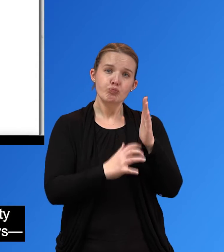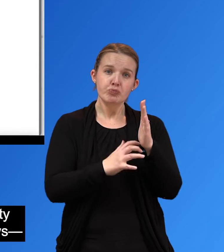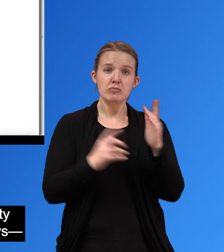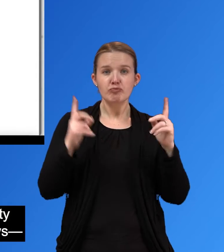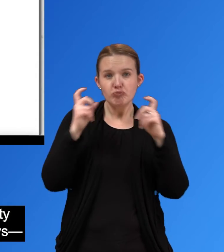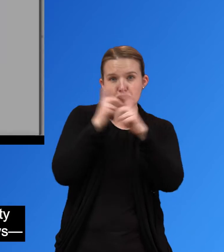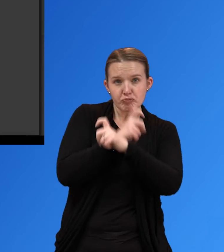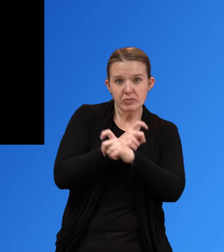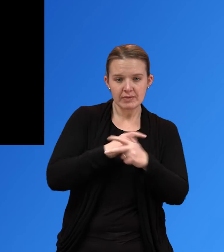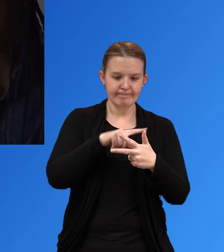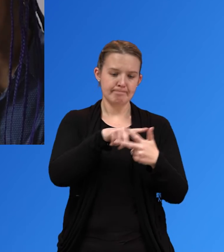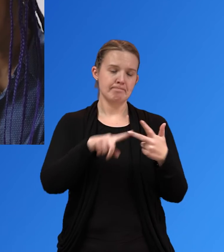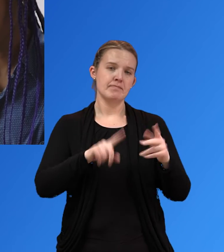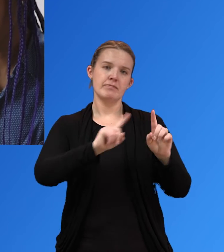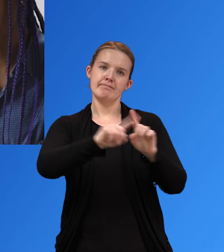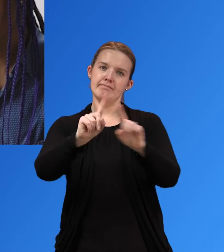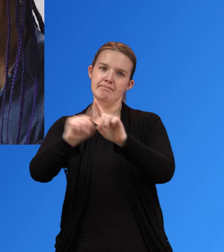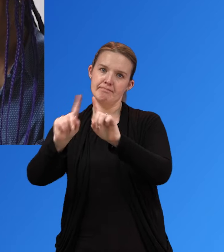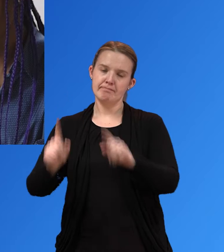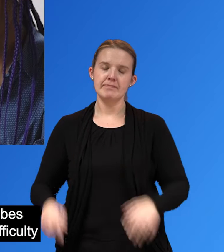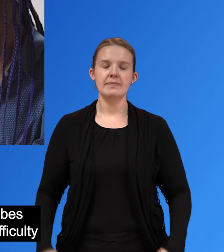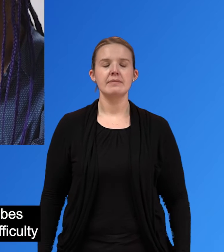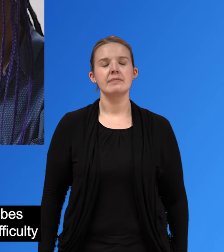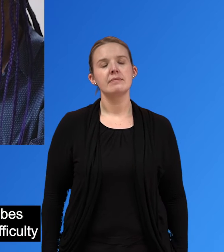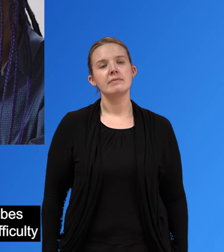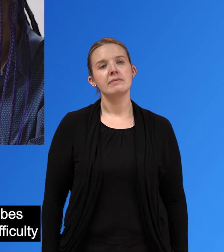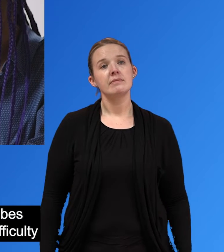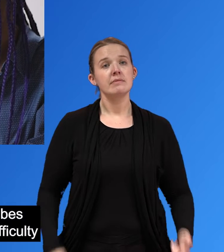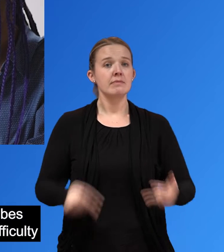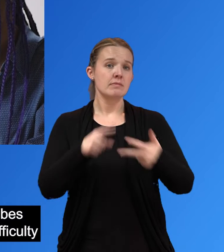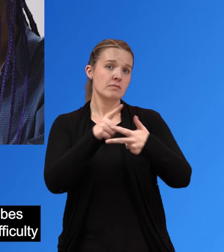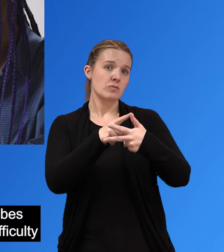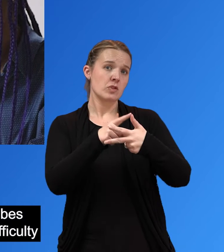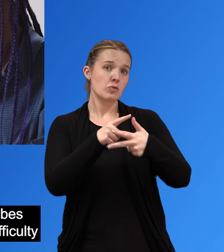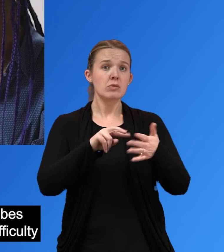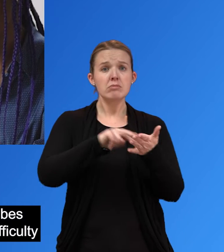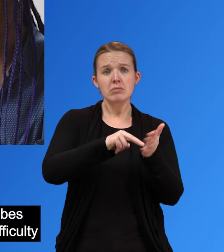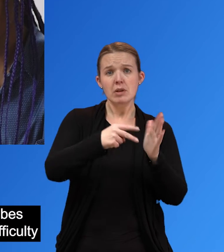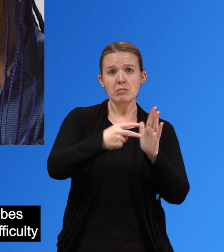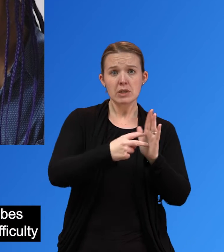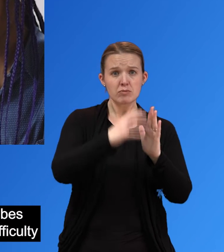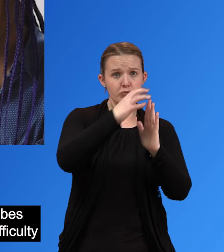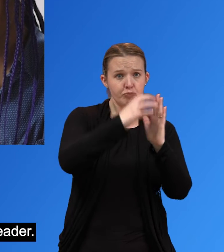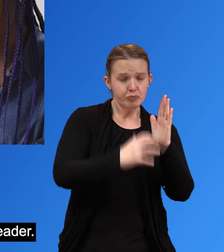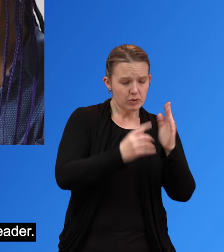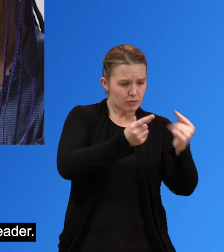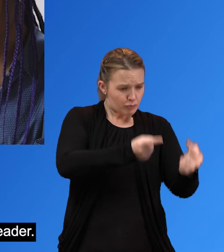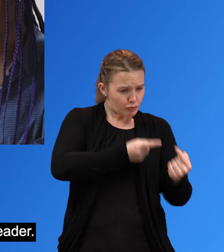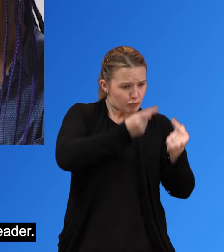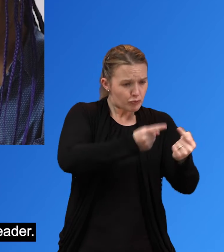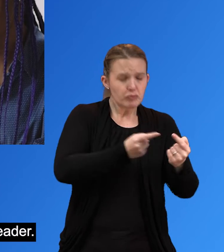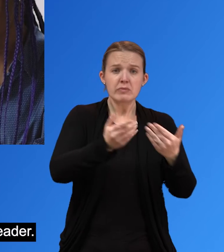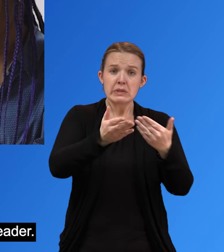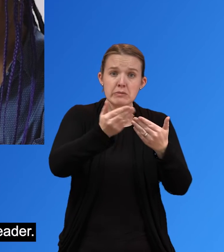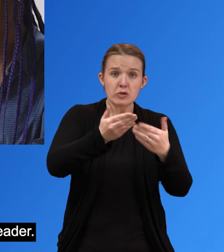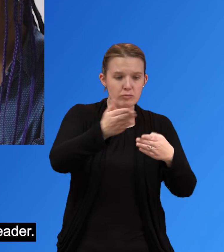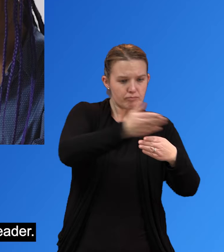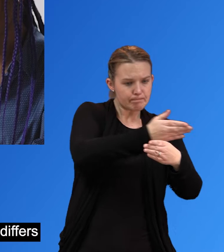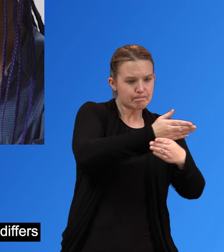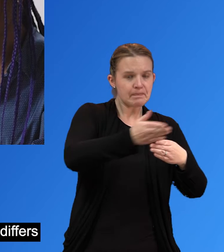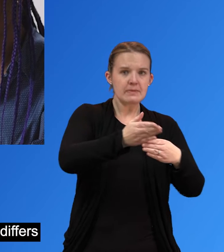ways. Text difficulty. Text difficulty describes the relative ease or difficulty of a text for a given